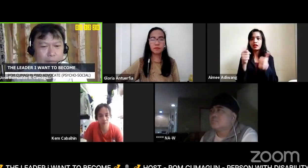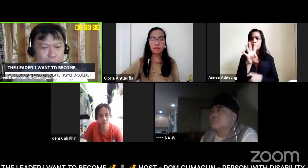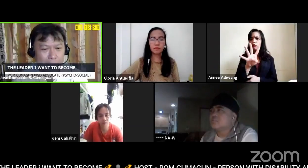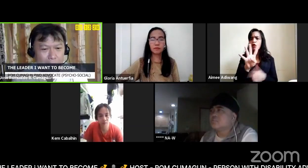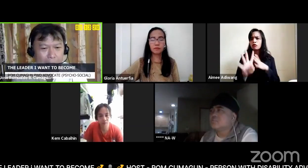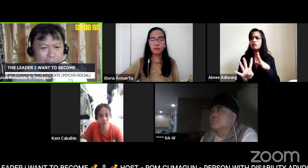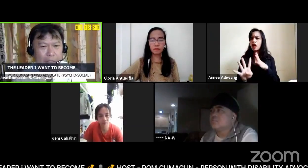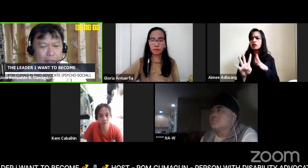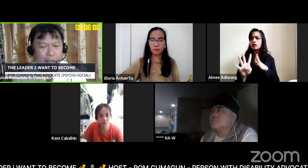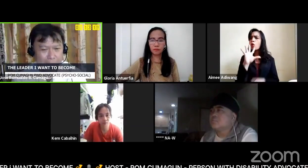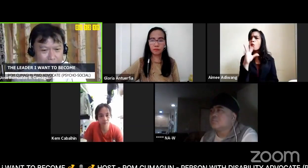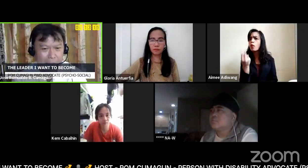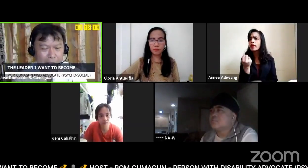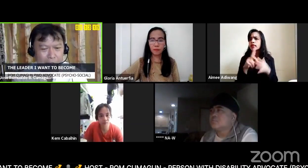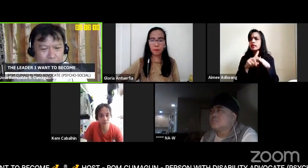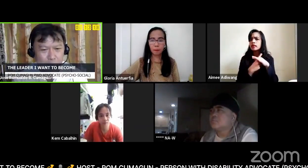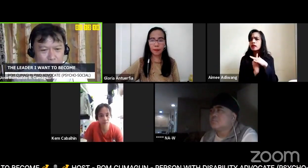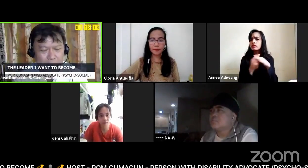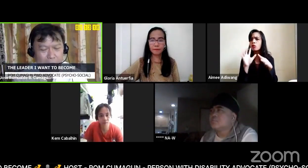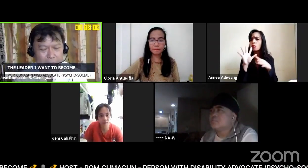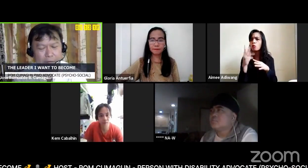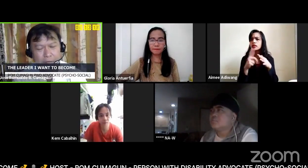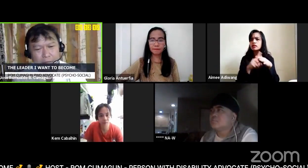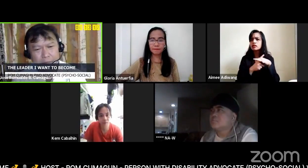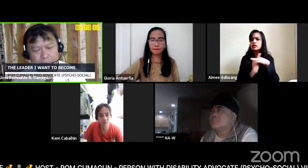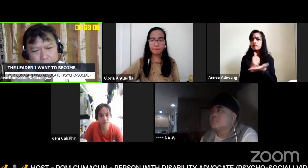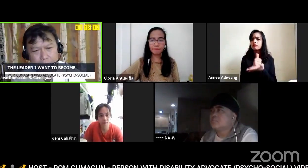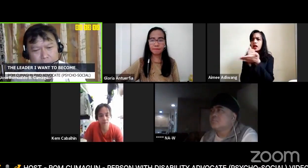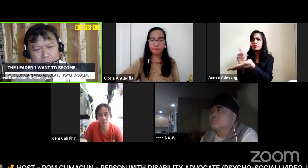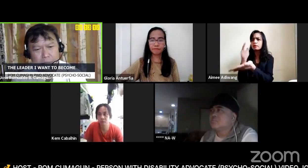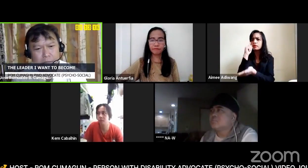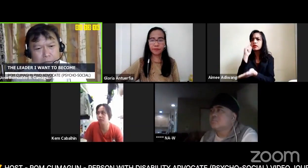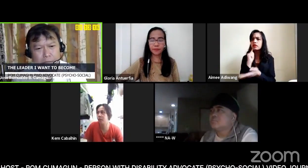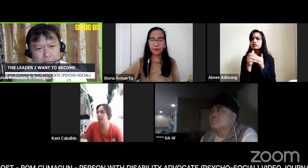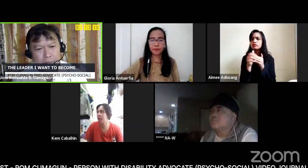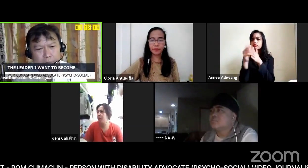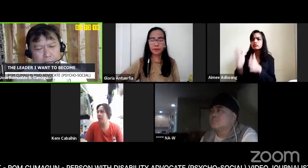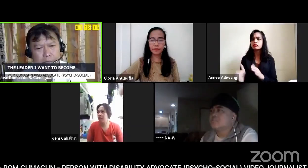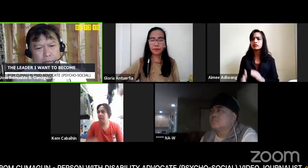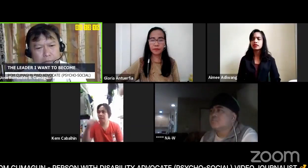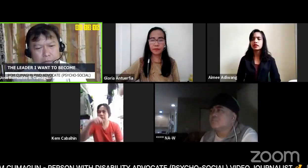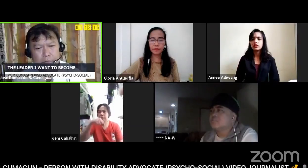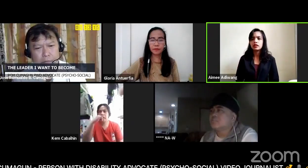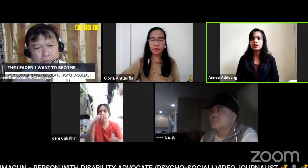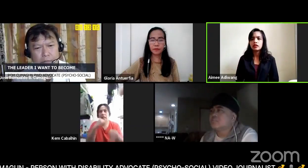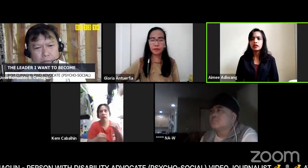start helping leading this four deaf?